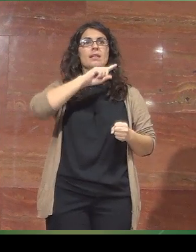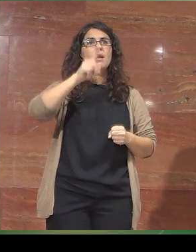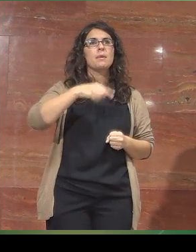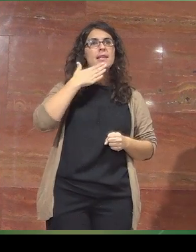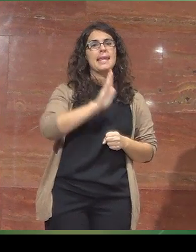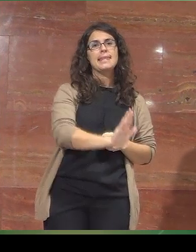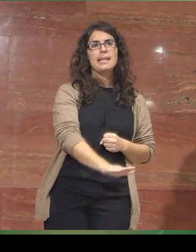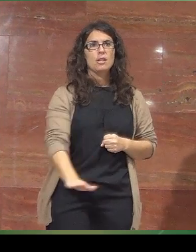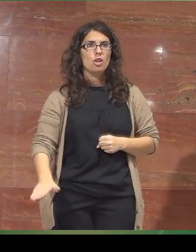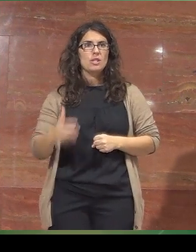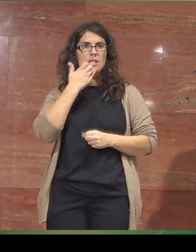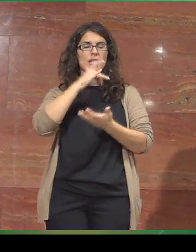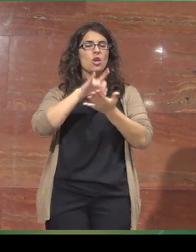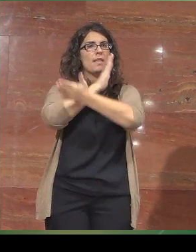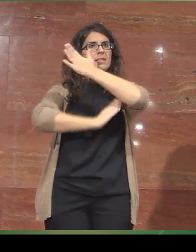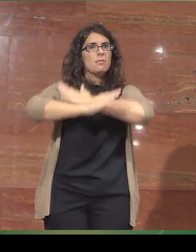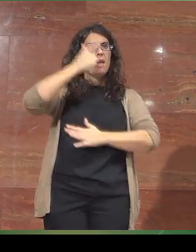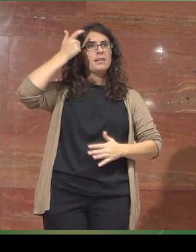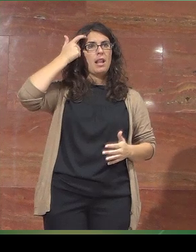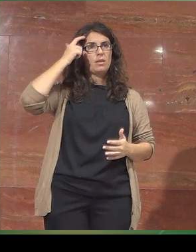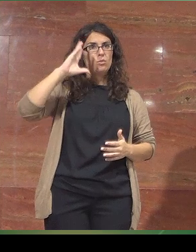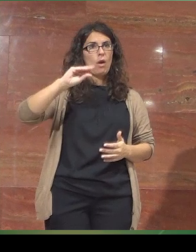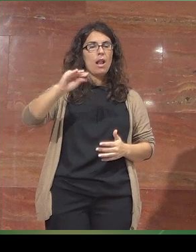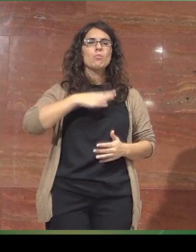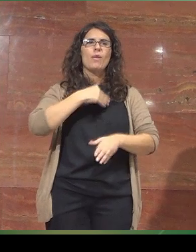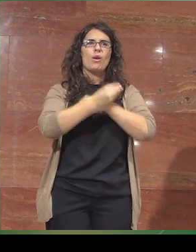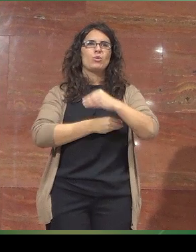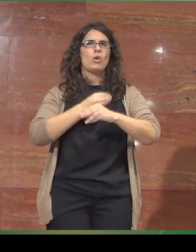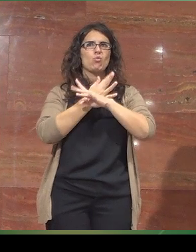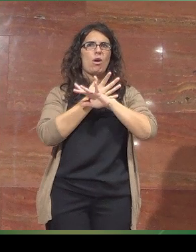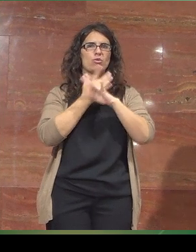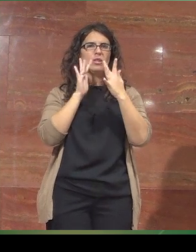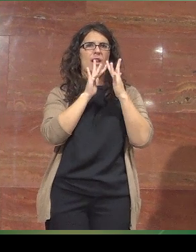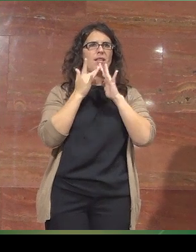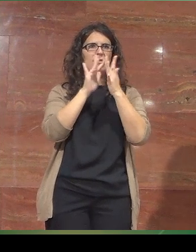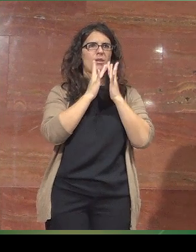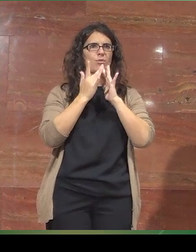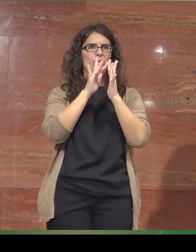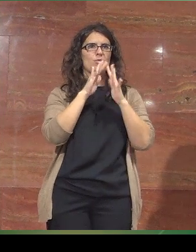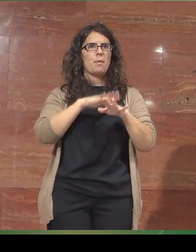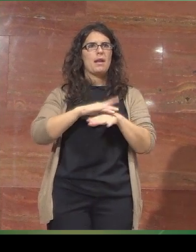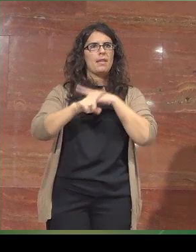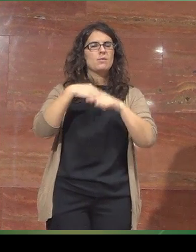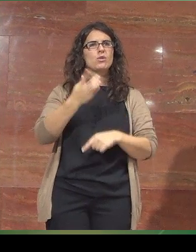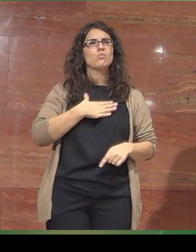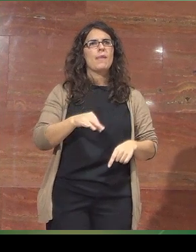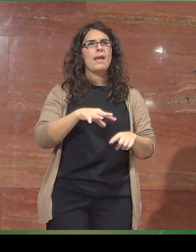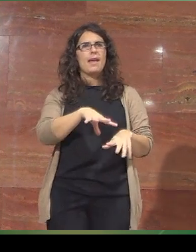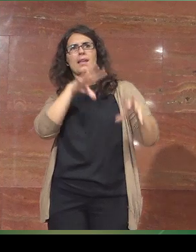using interactive games so that they understand how a transport system works and they build up the confidence to